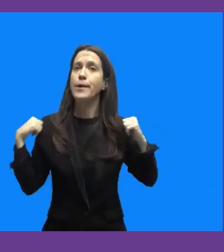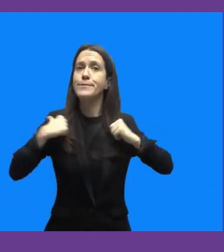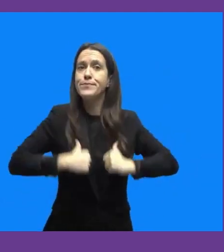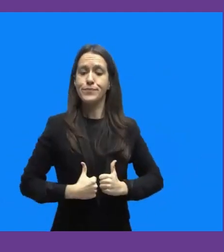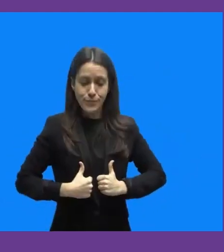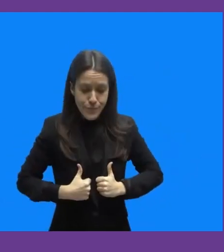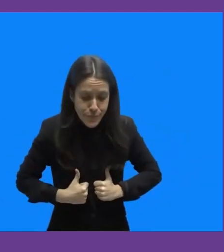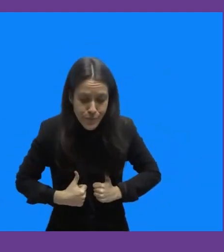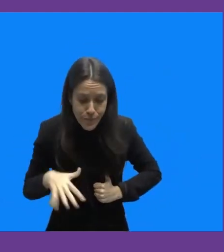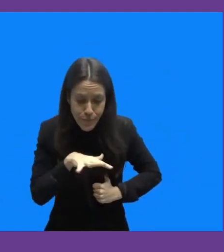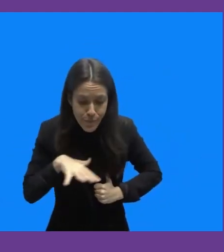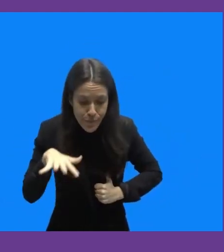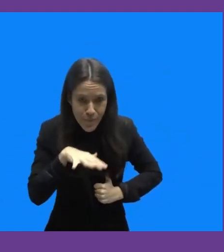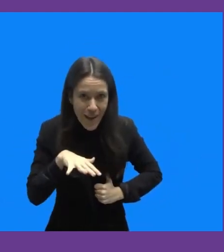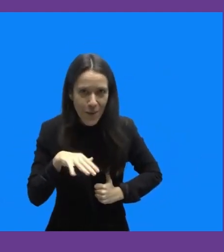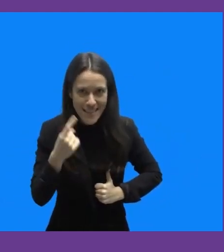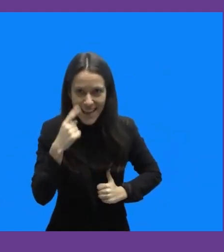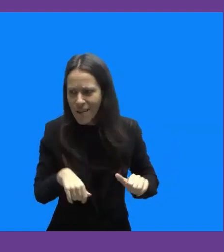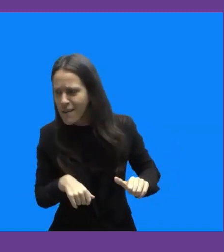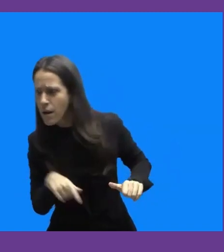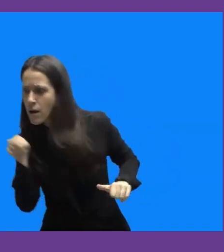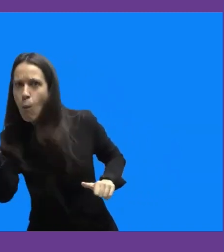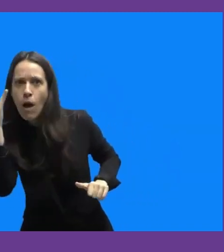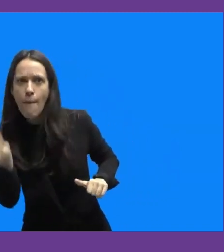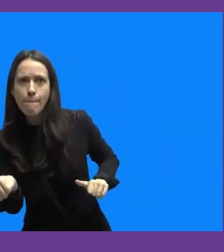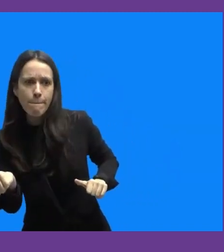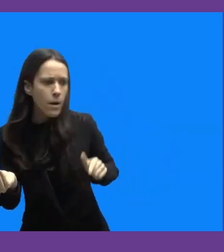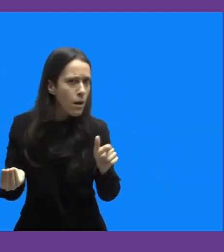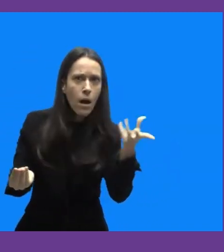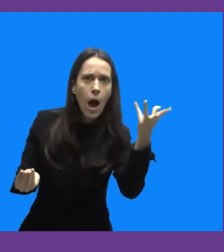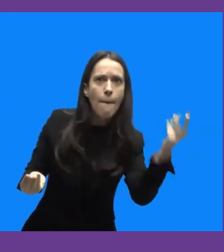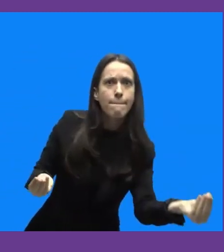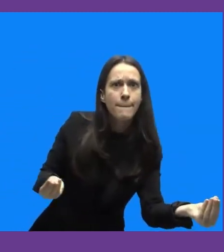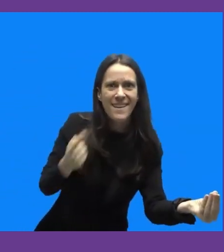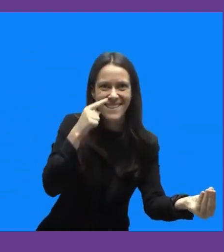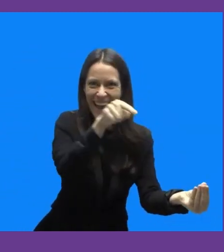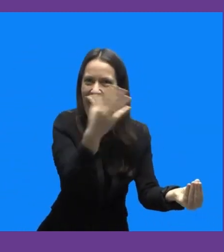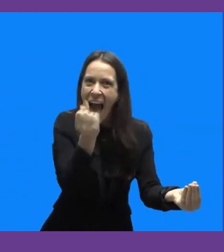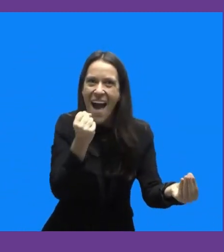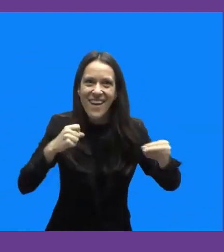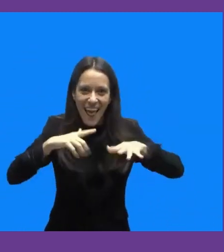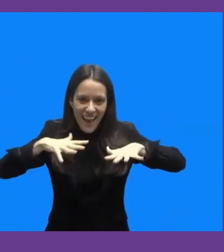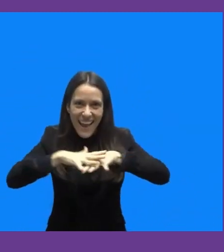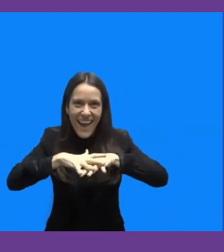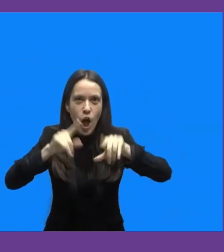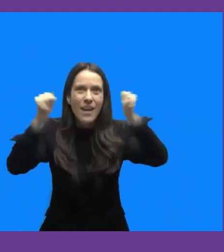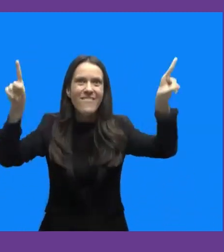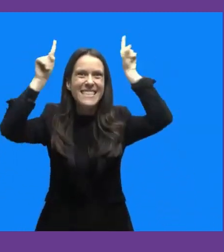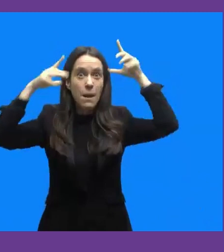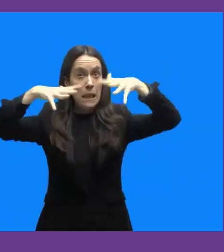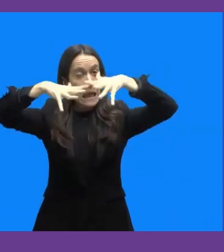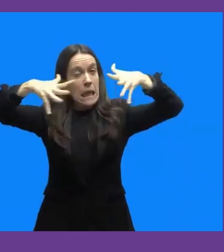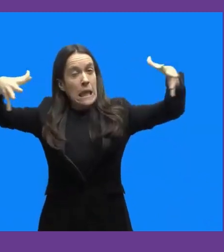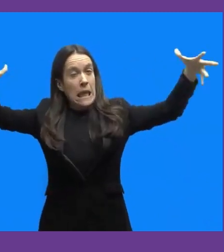don't see the gaps outside or inside, or you don't see the progress other units across the university have made. And this survey allowed